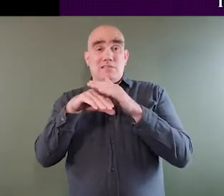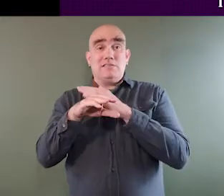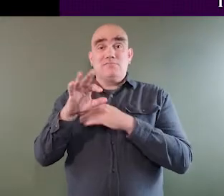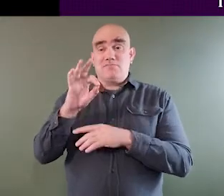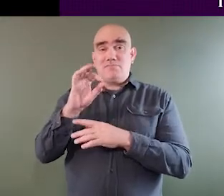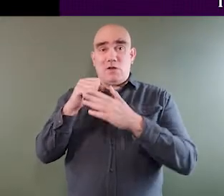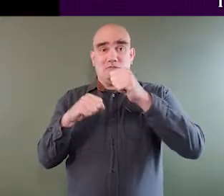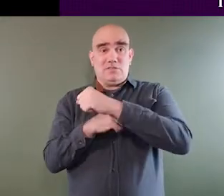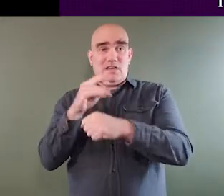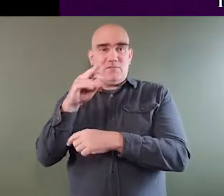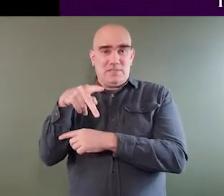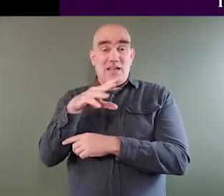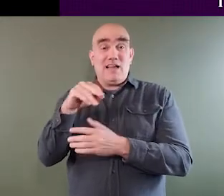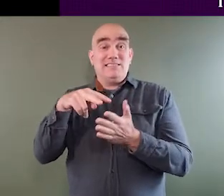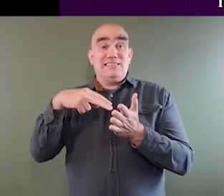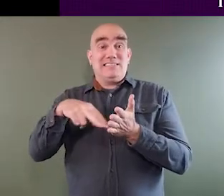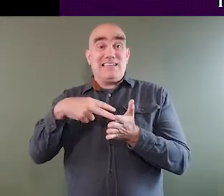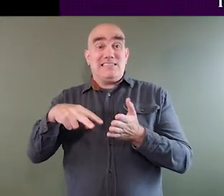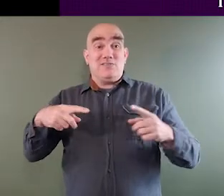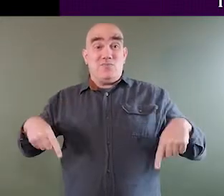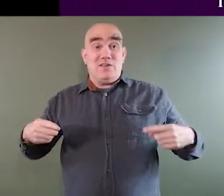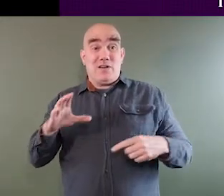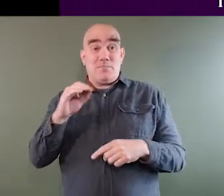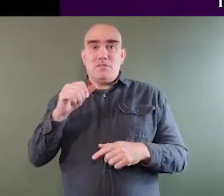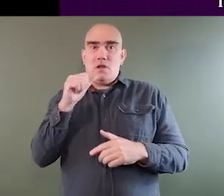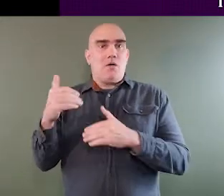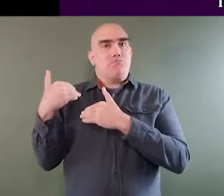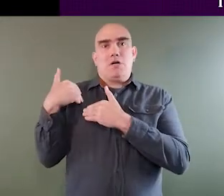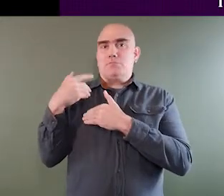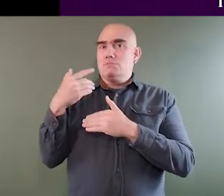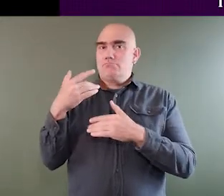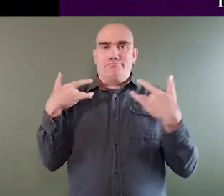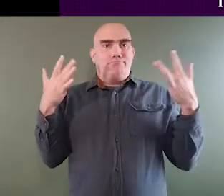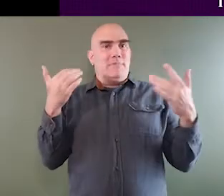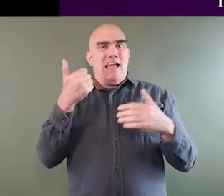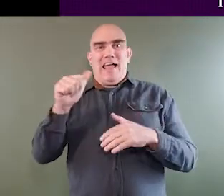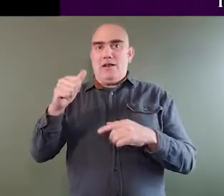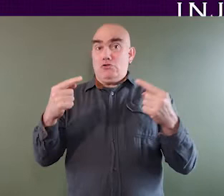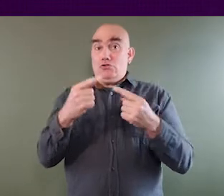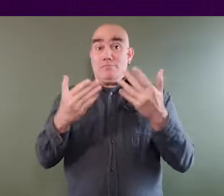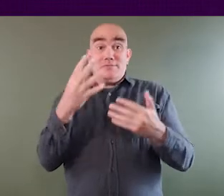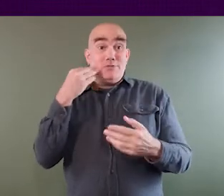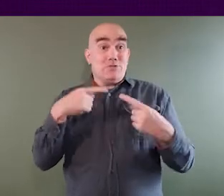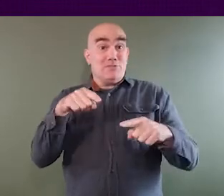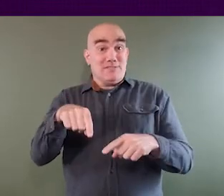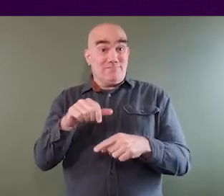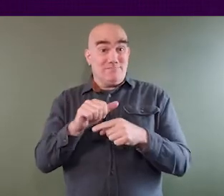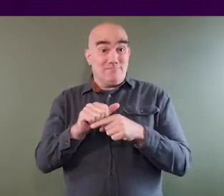Company will not be responsible or liable for any injury or harm you sustain as a result of this video.